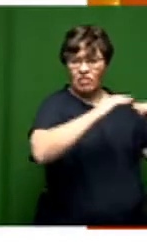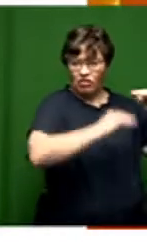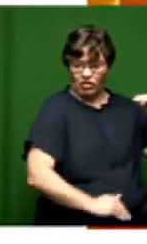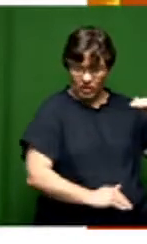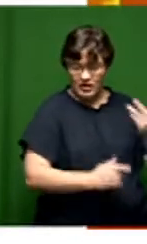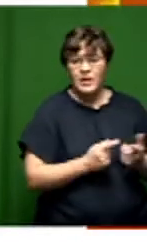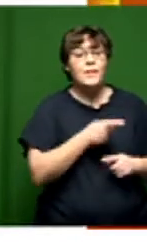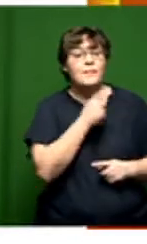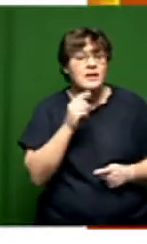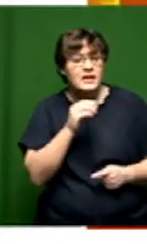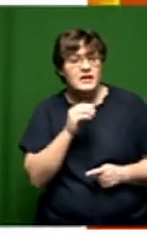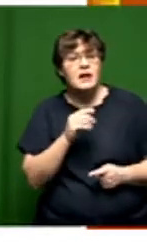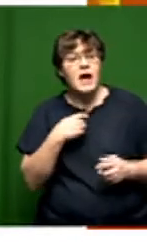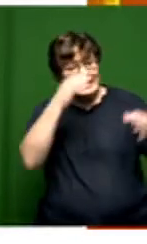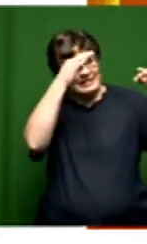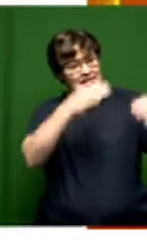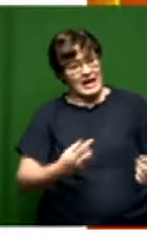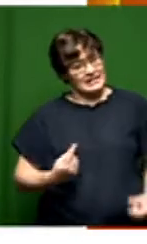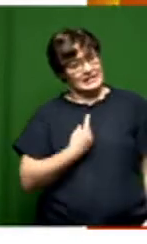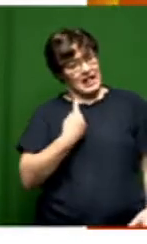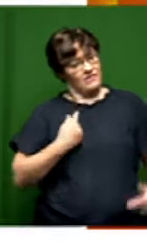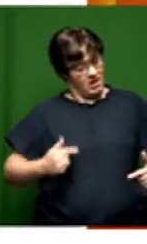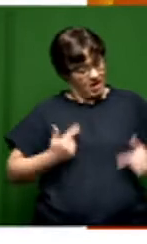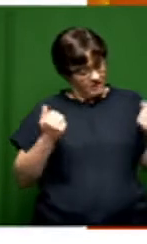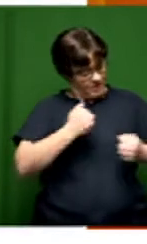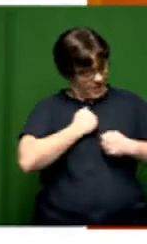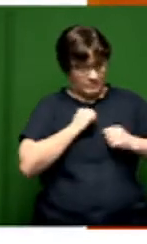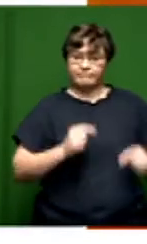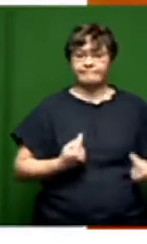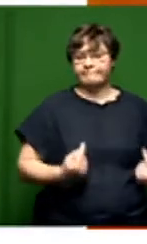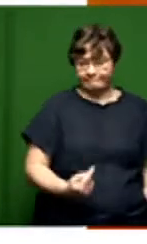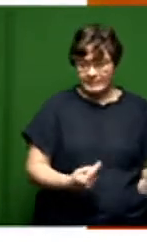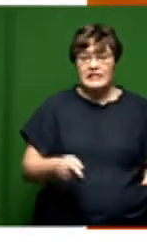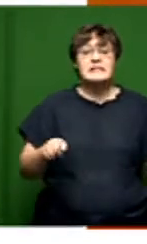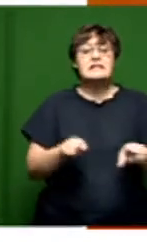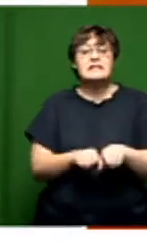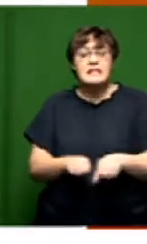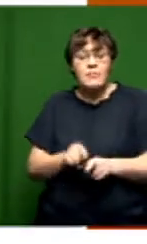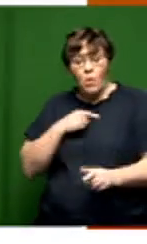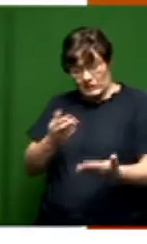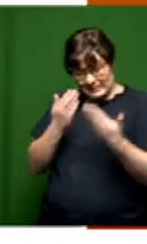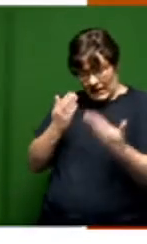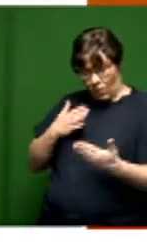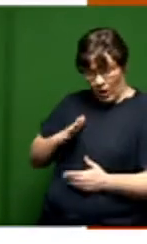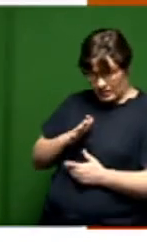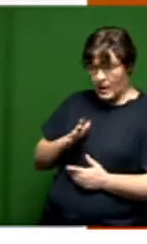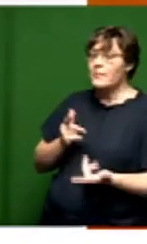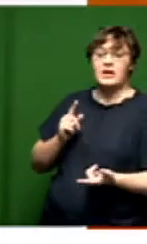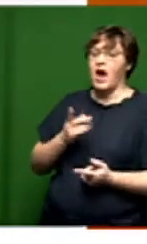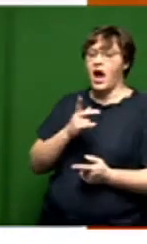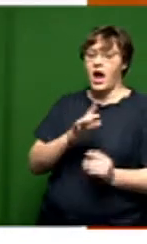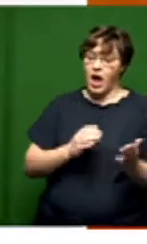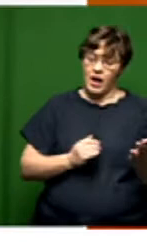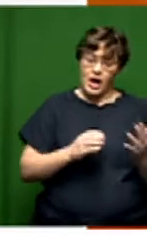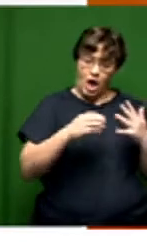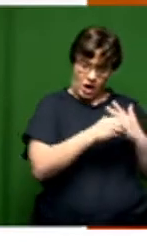That means sometimes they can't make decisions on their own lives. Or, for example, if they want to study, they may be married off early